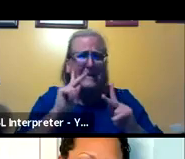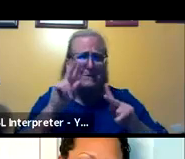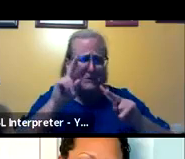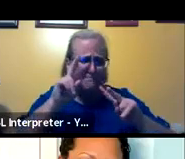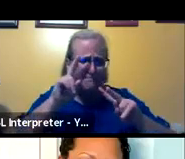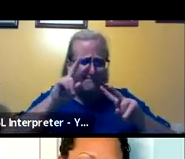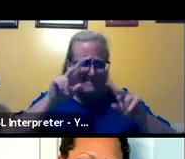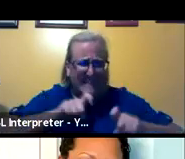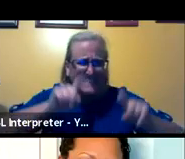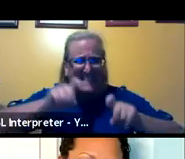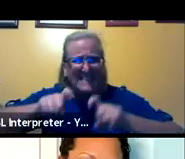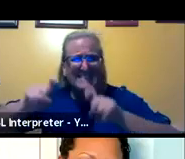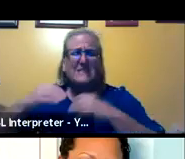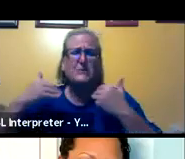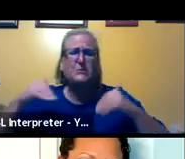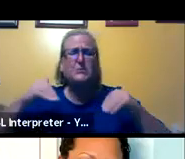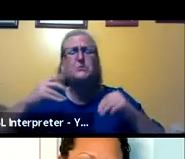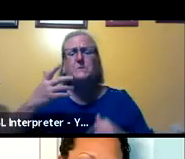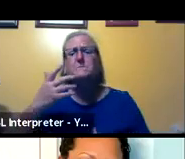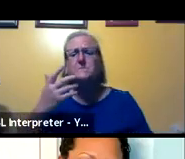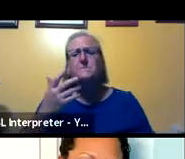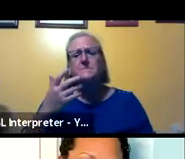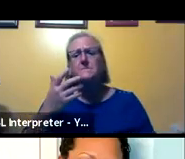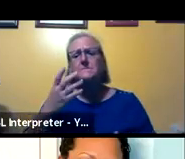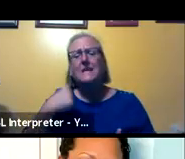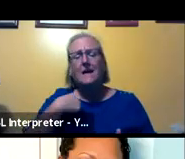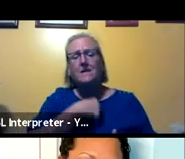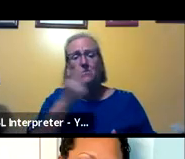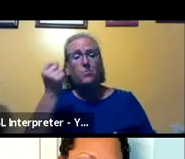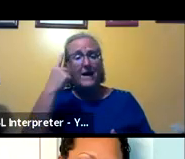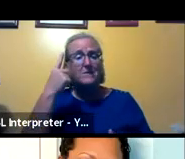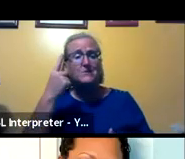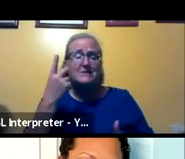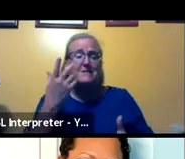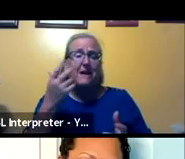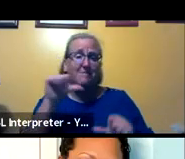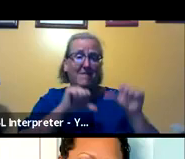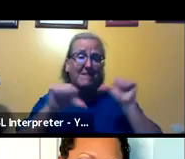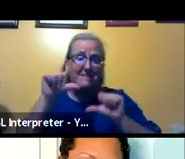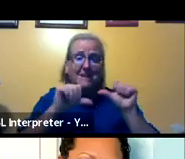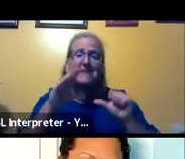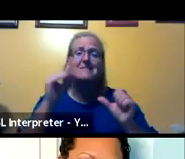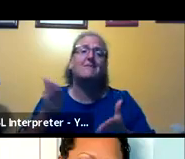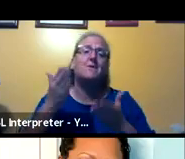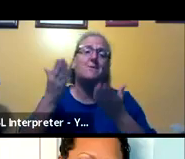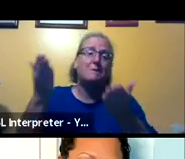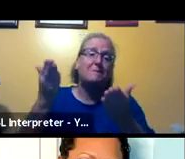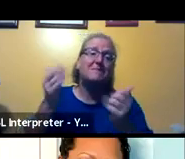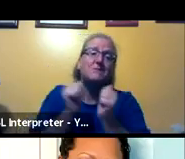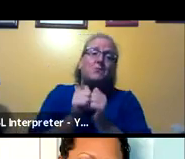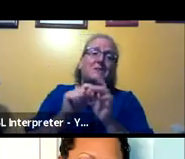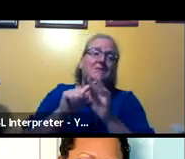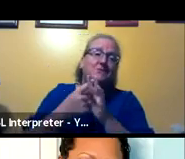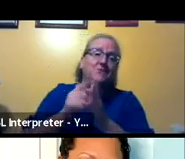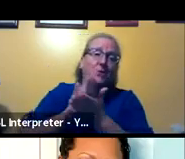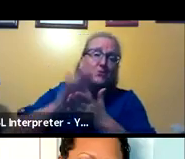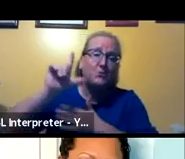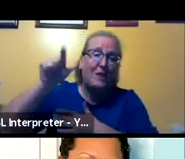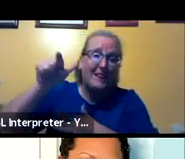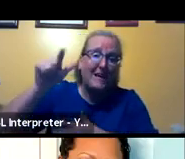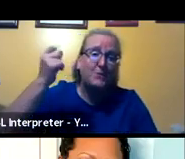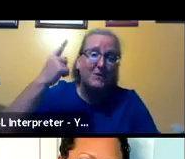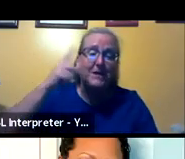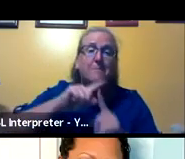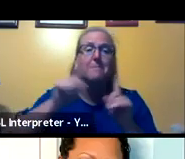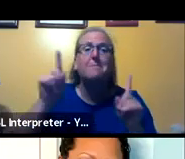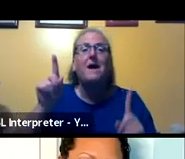looking at that time. And we certainly do understand the science around that and the recommendations around starting school later. We also know that